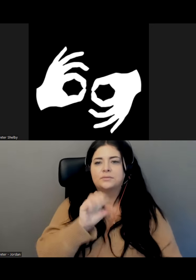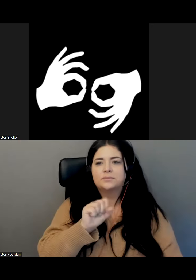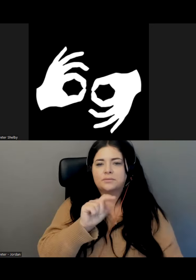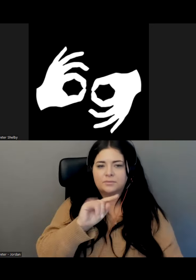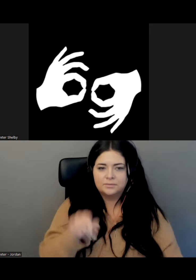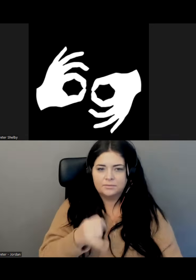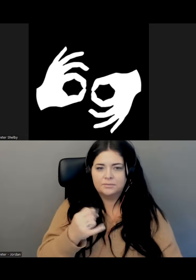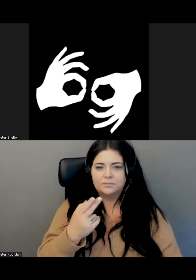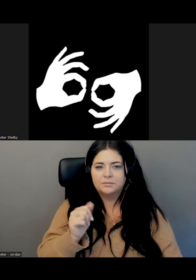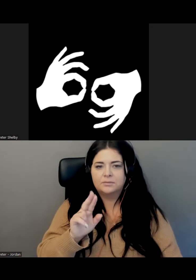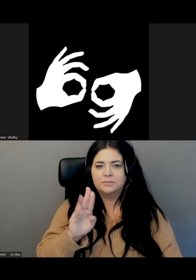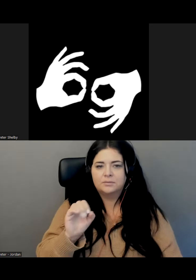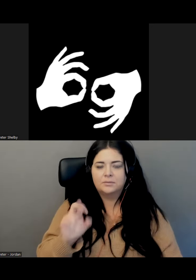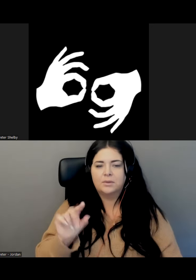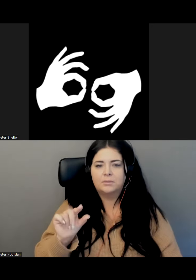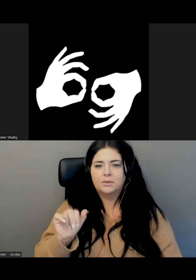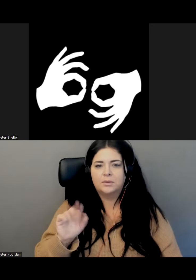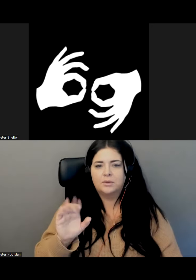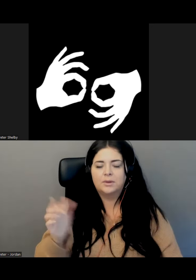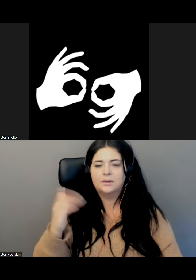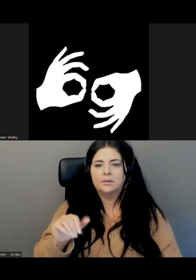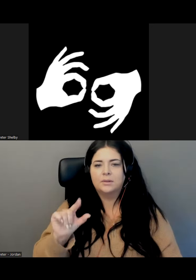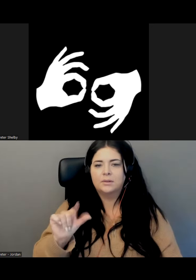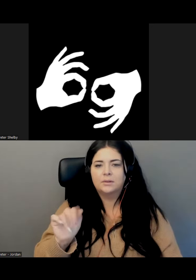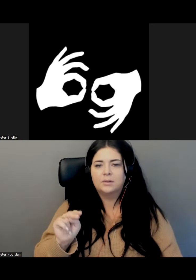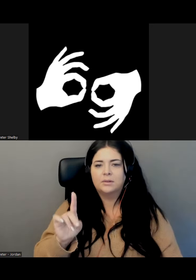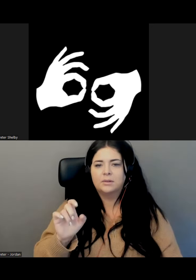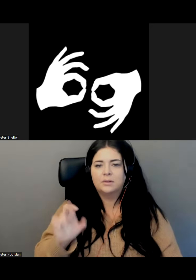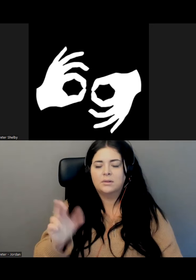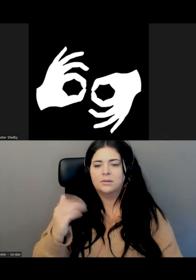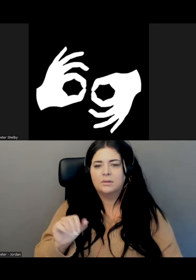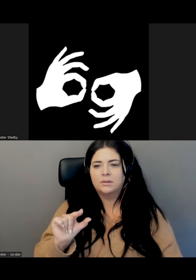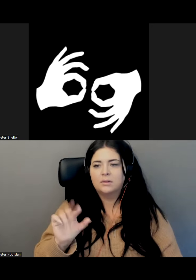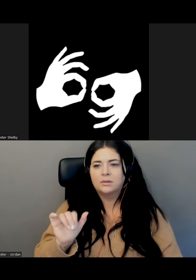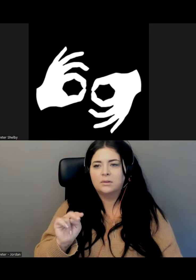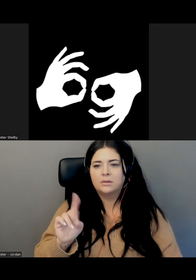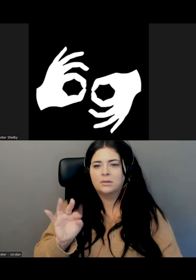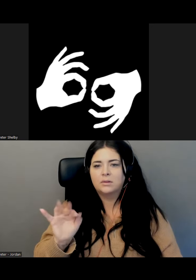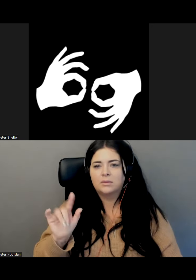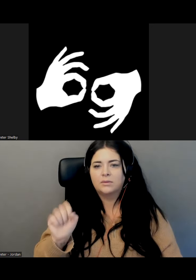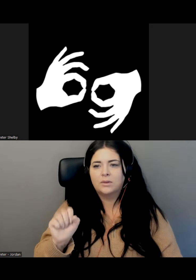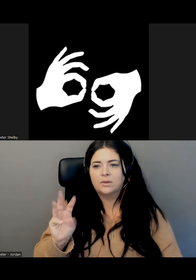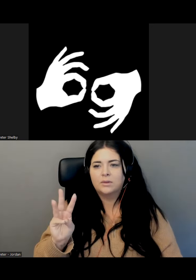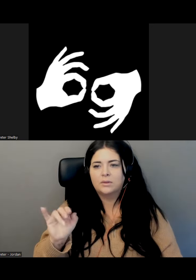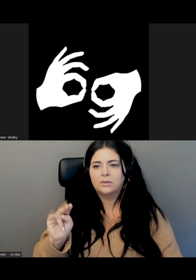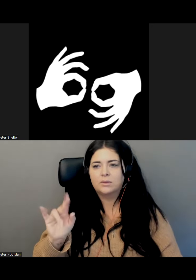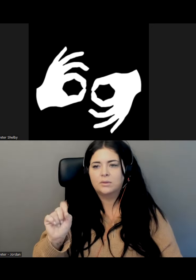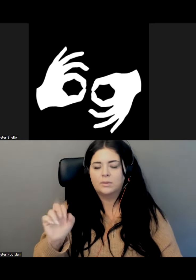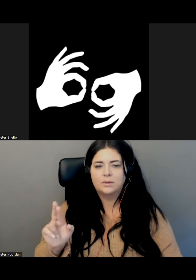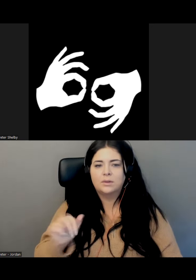John's, Harbor Grace, Gander, Grand Falls, Windsor, and on the West Coast in Corner